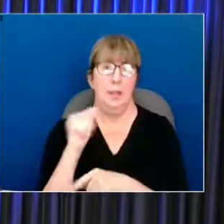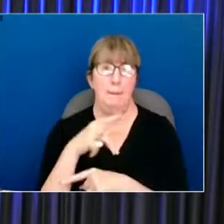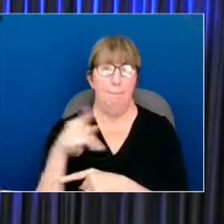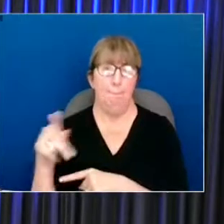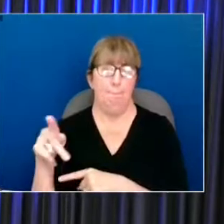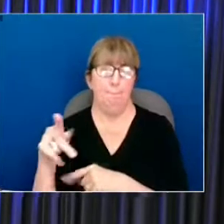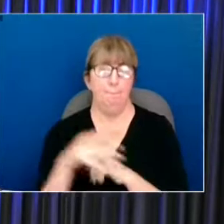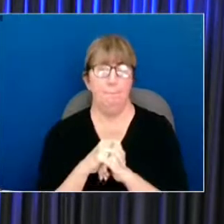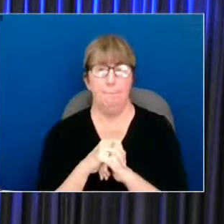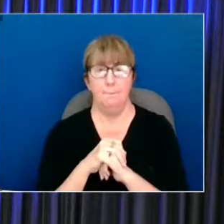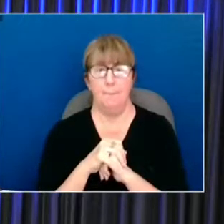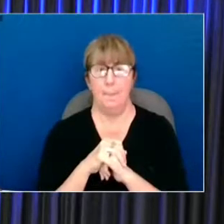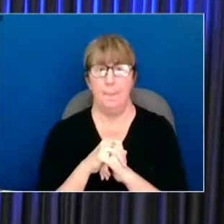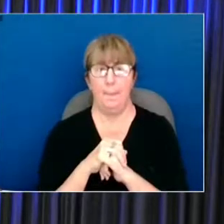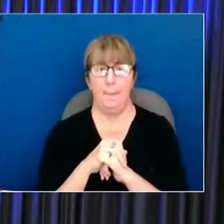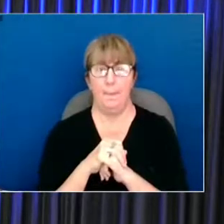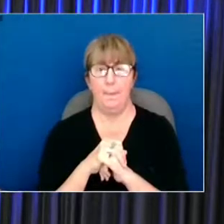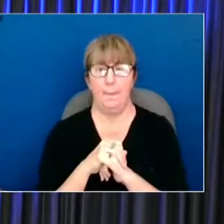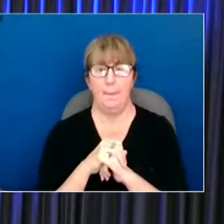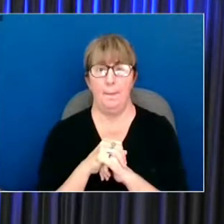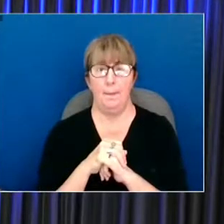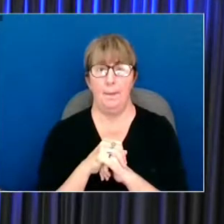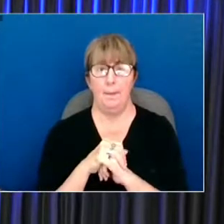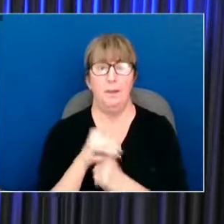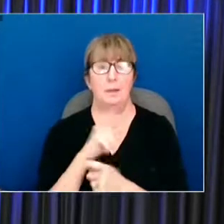YouTube side. Specifically,